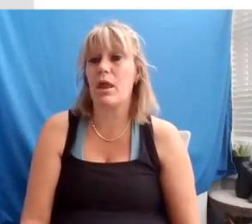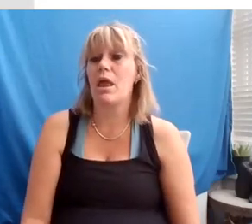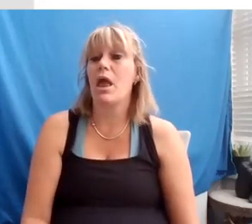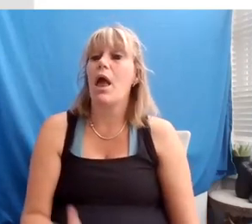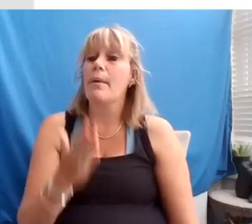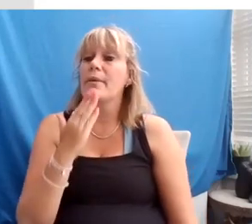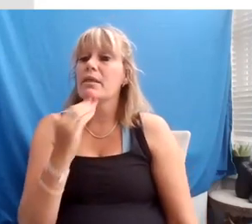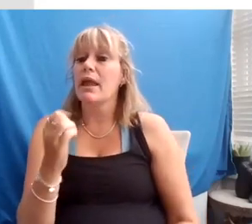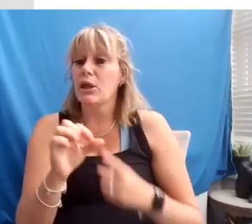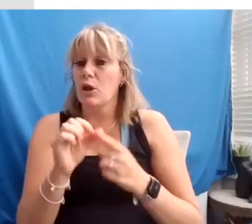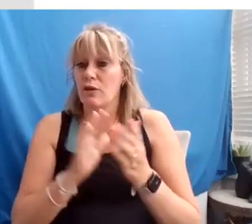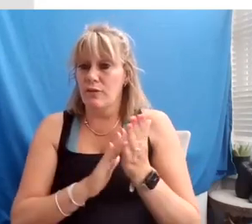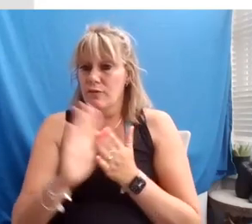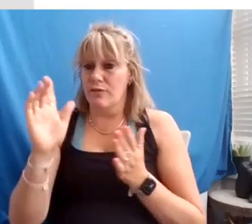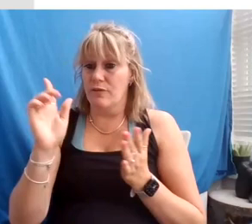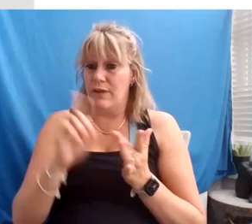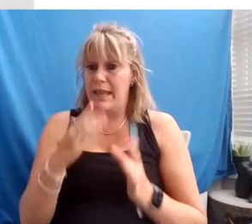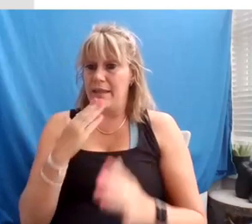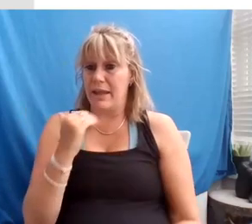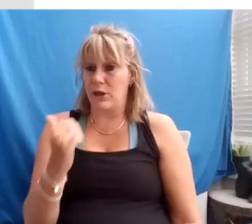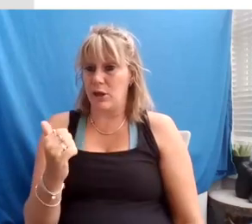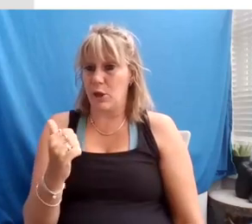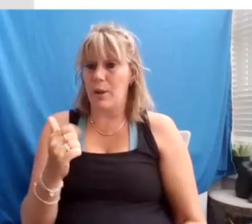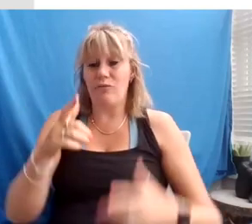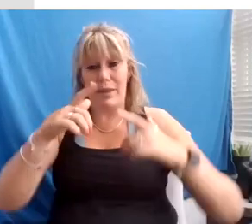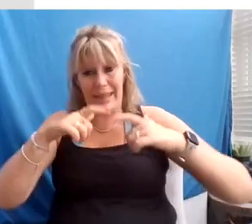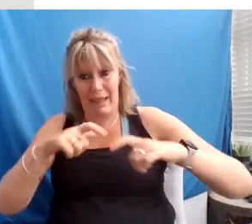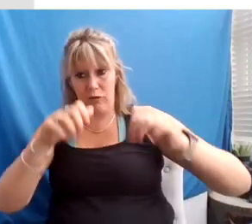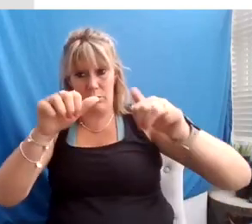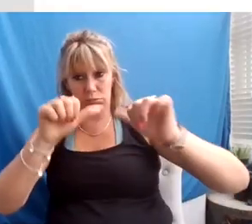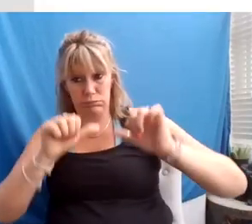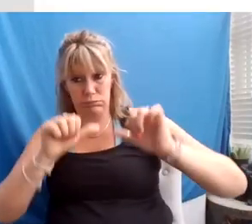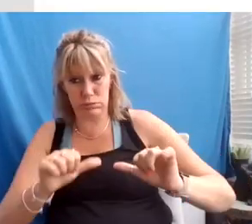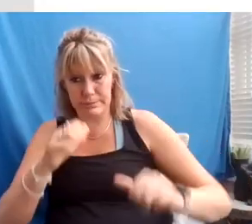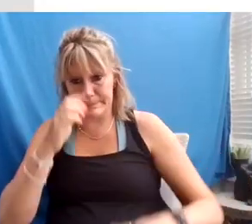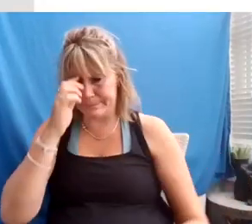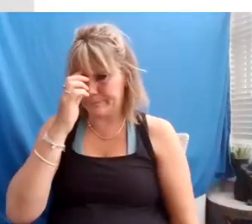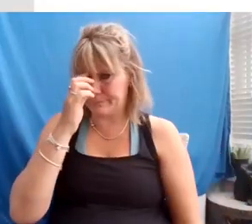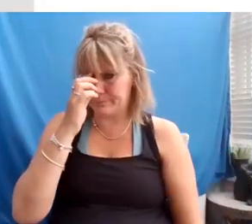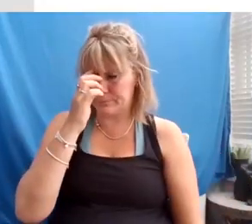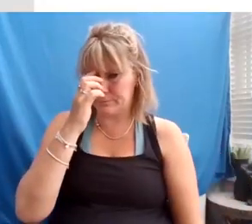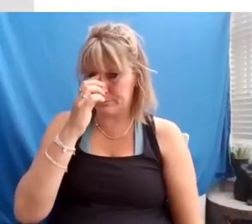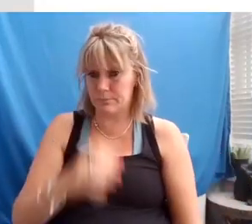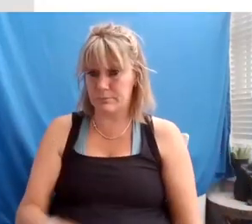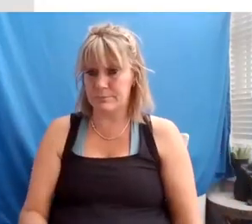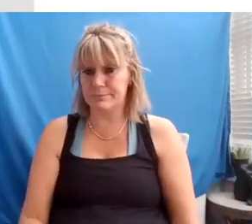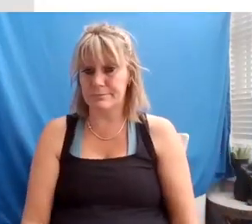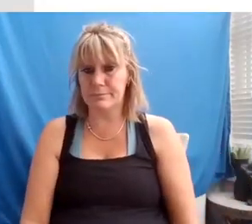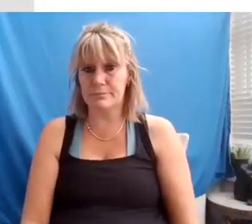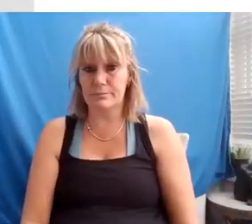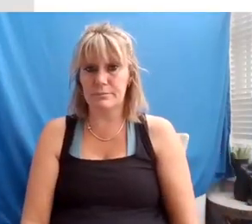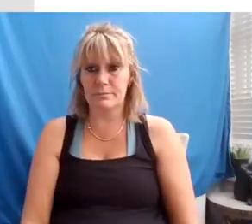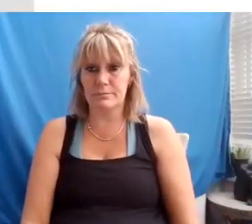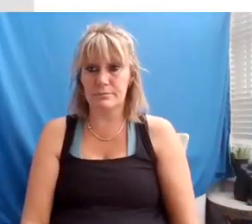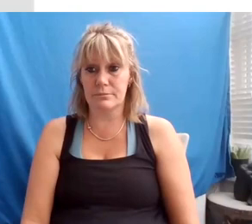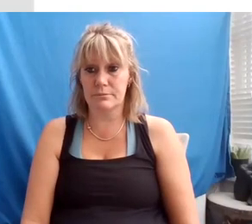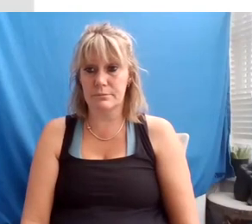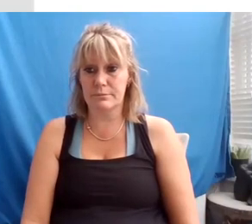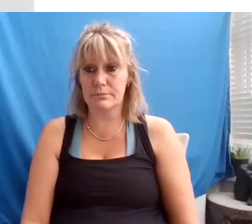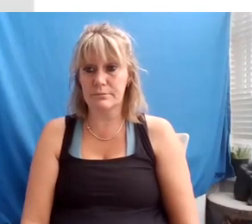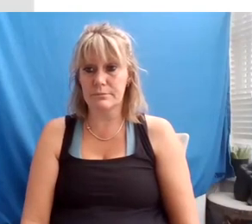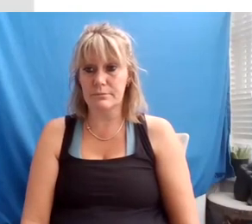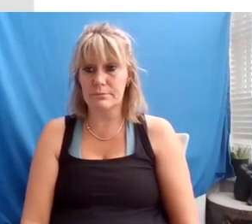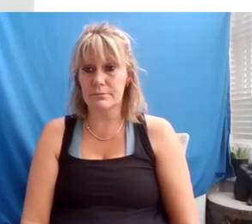Fee. So if we carry on now, so I think if you just take Fee's spotlight off, Emily, and